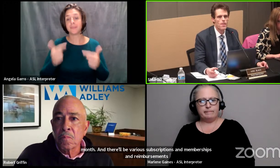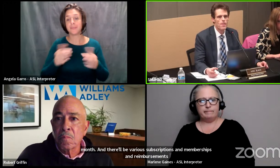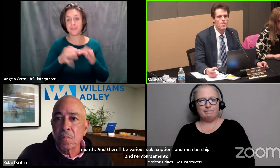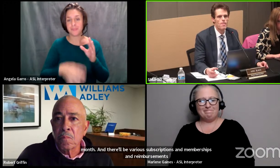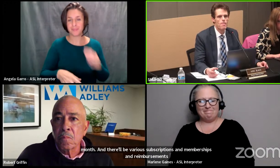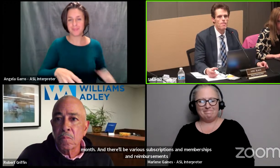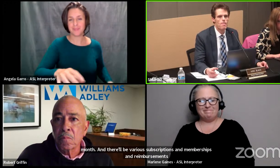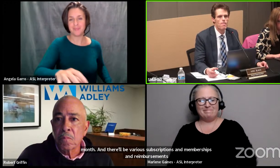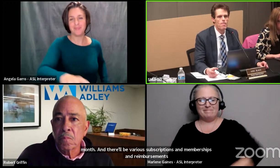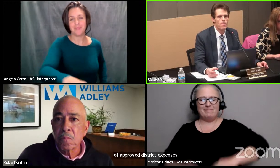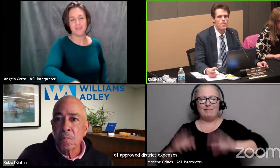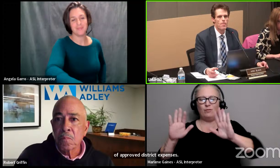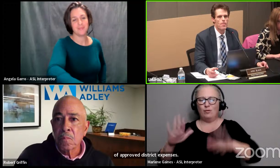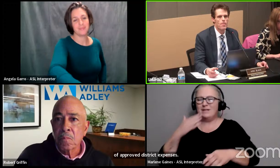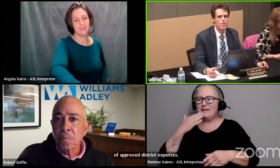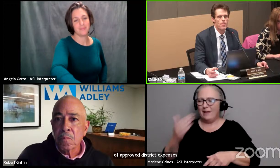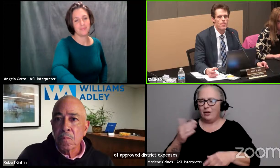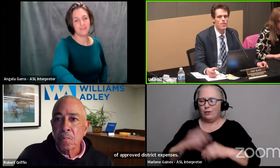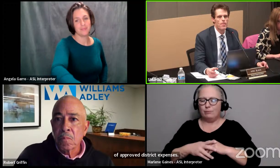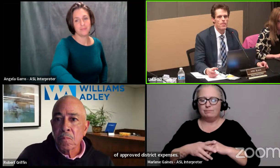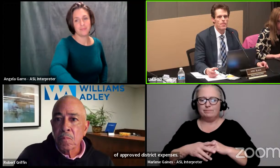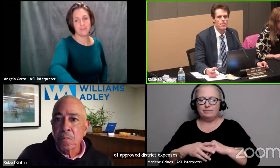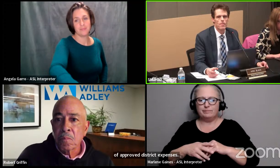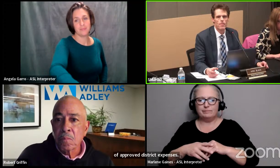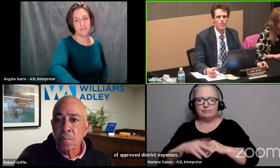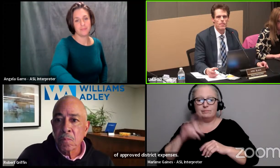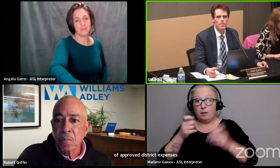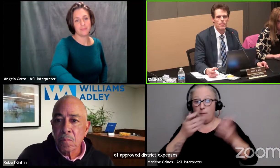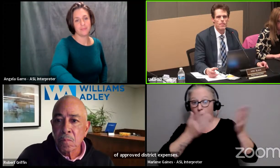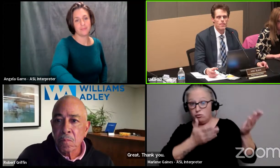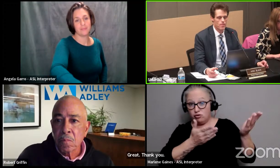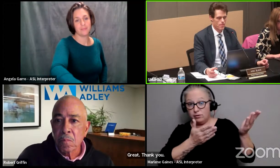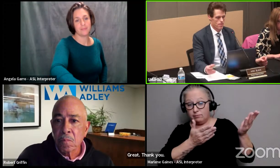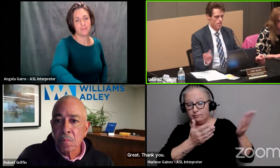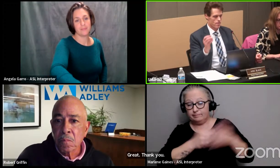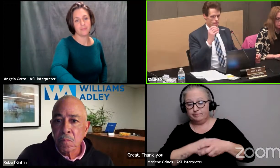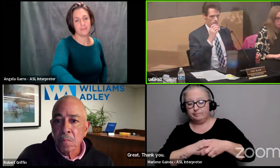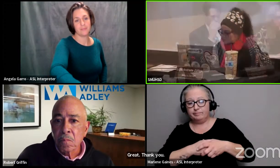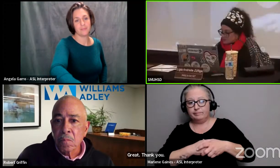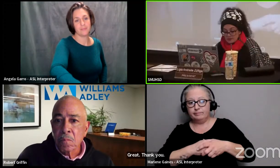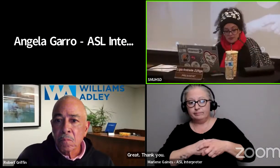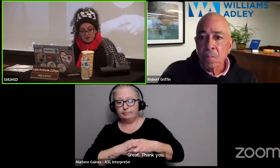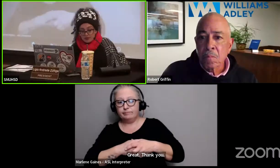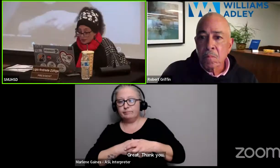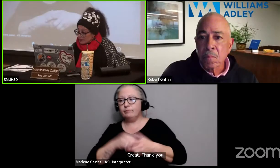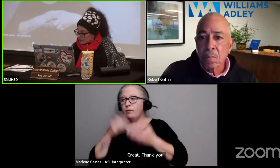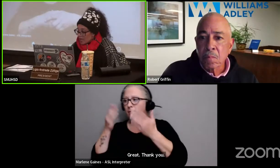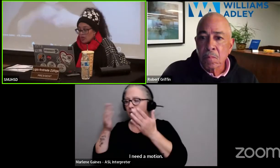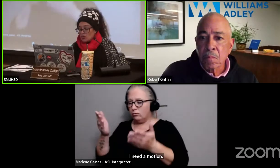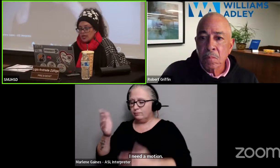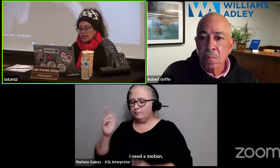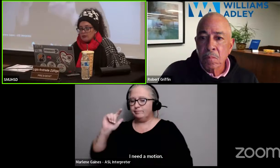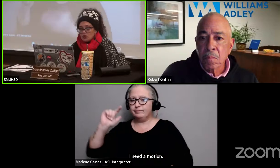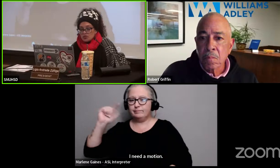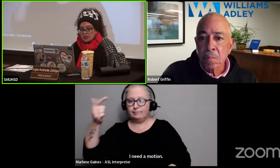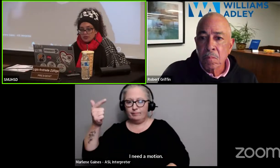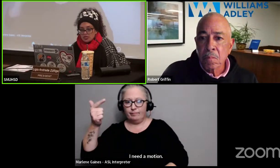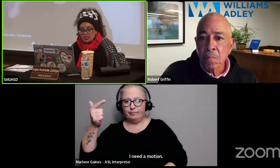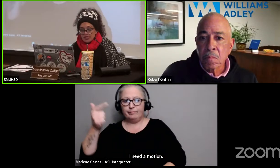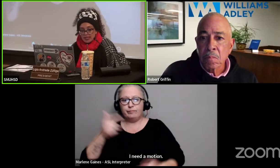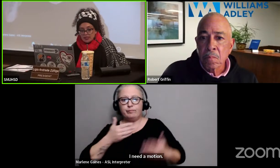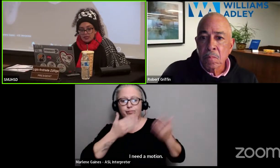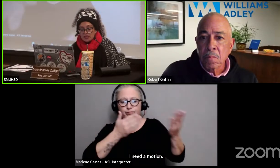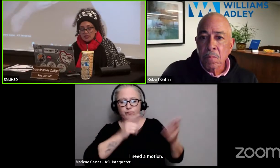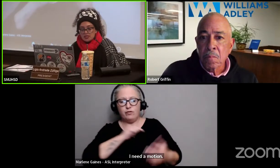Great. Thank you. I need a motion. So moved. Second. Okay, motion by